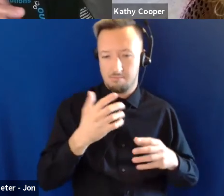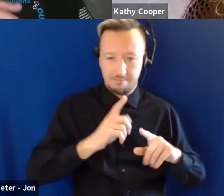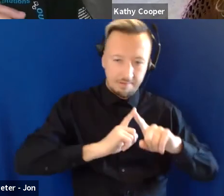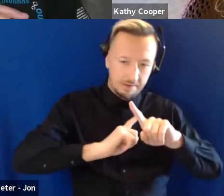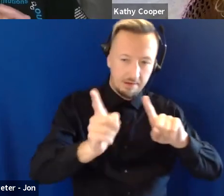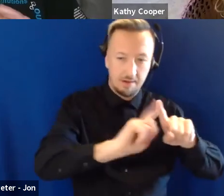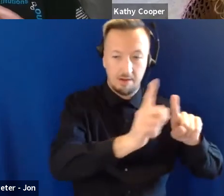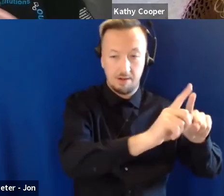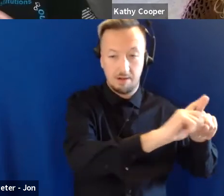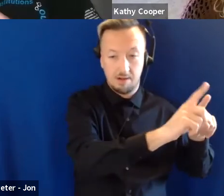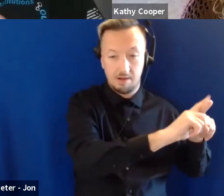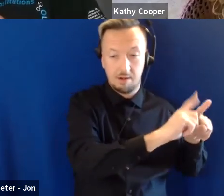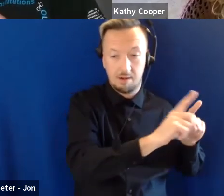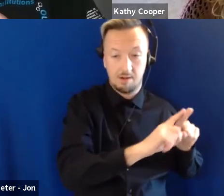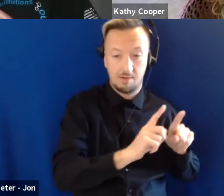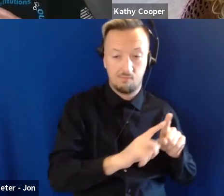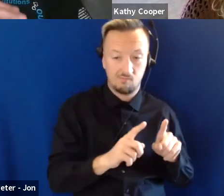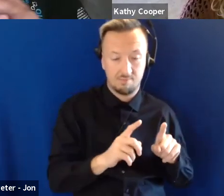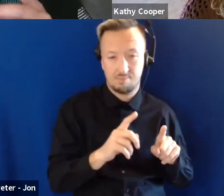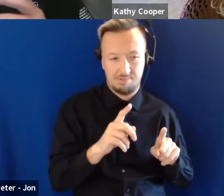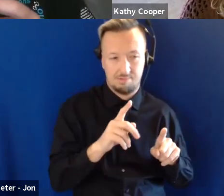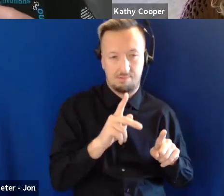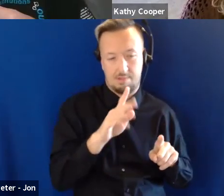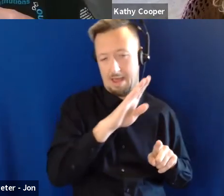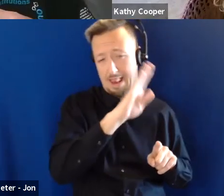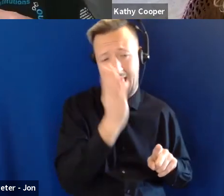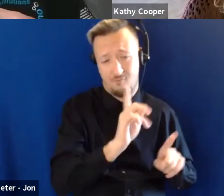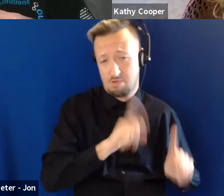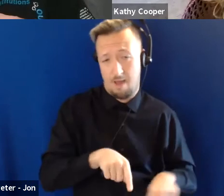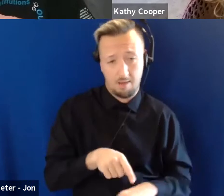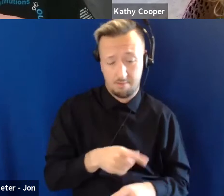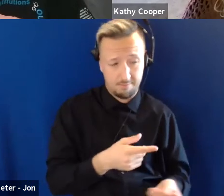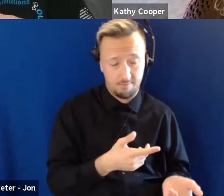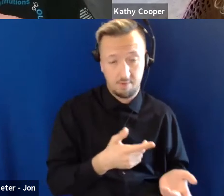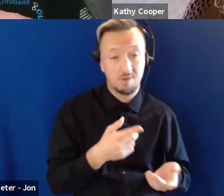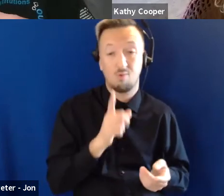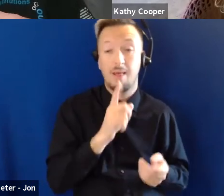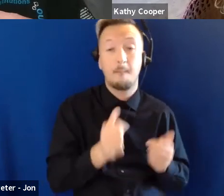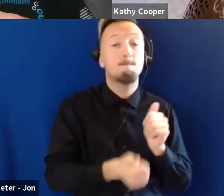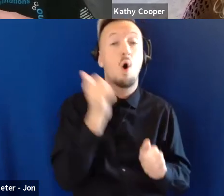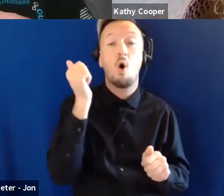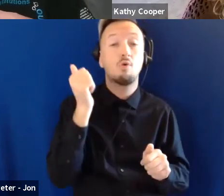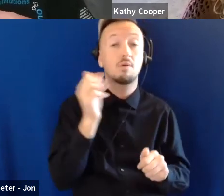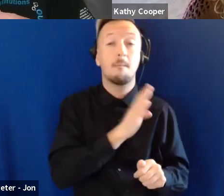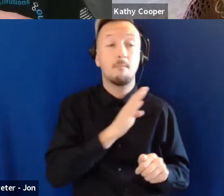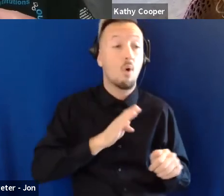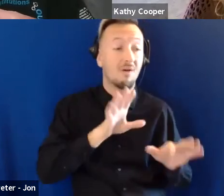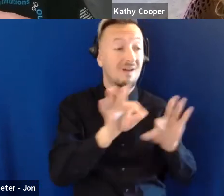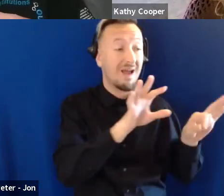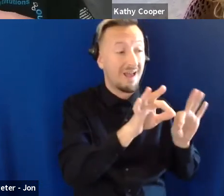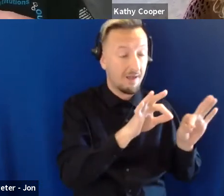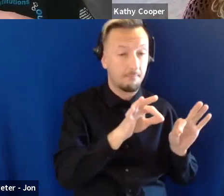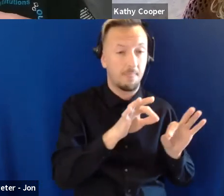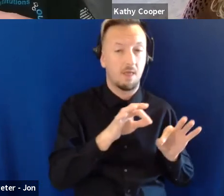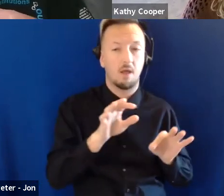organization in Kansas, and I never get response back on those. So it's always word of mouth. I always push my board members that this is